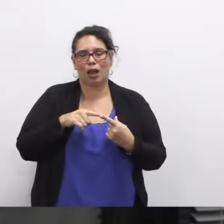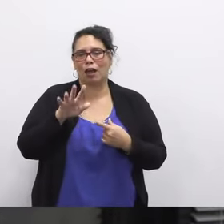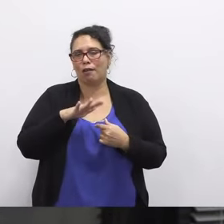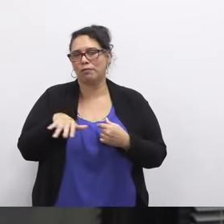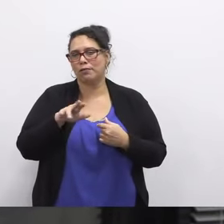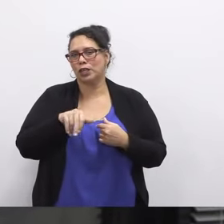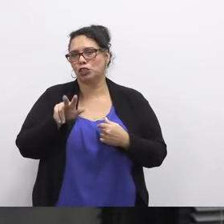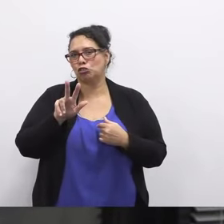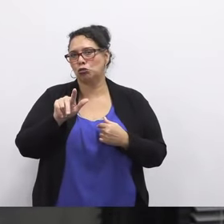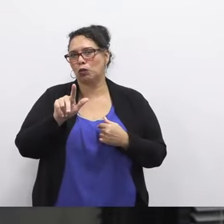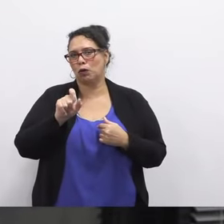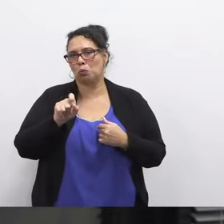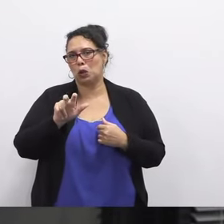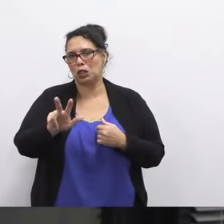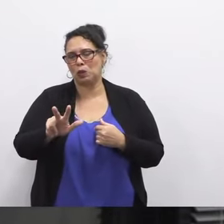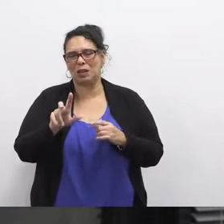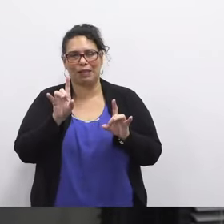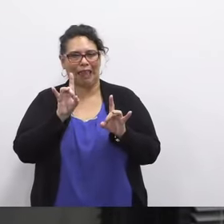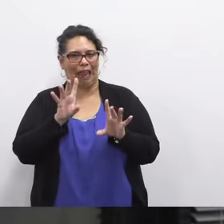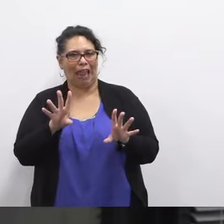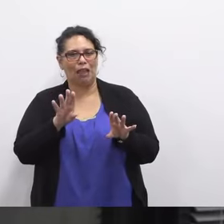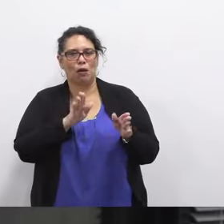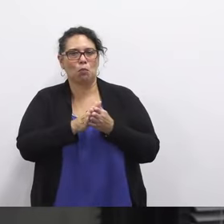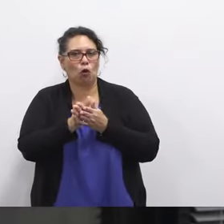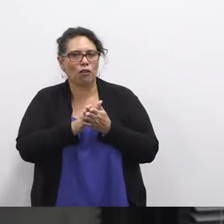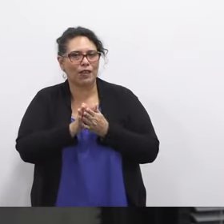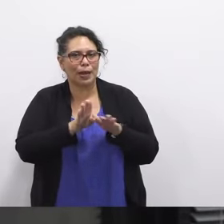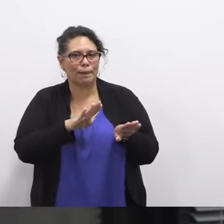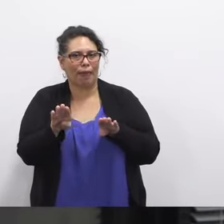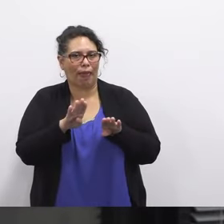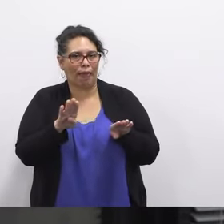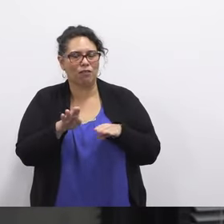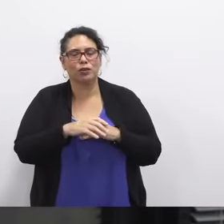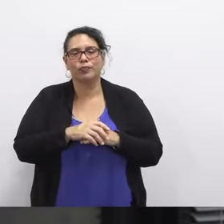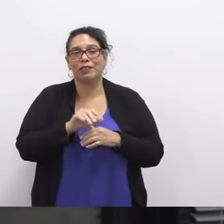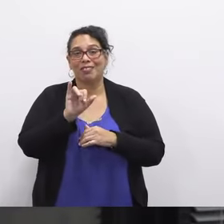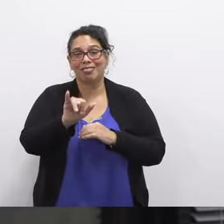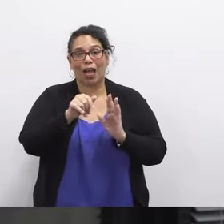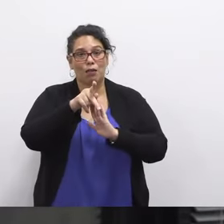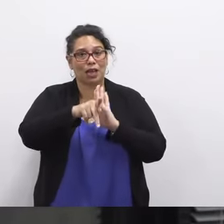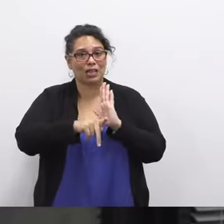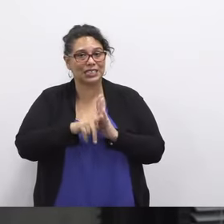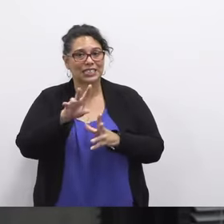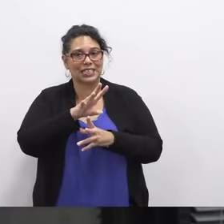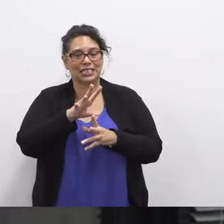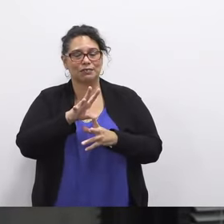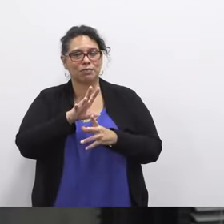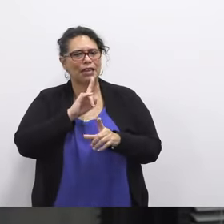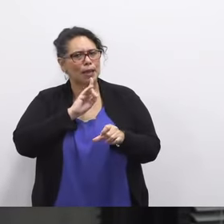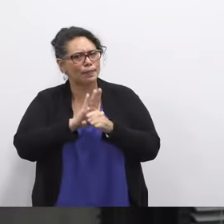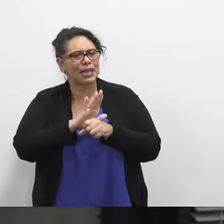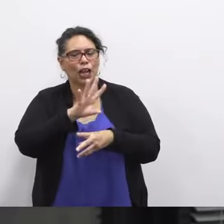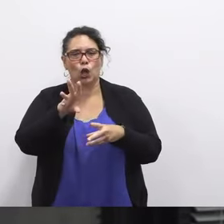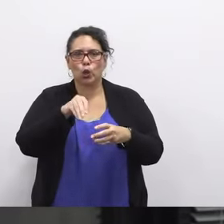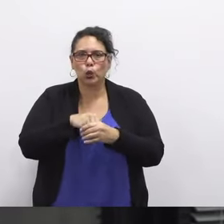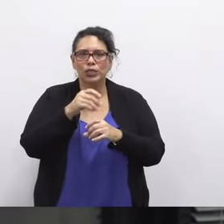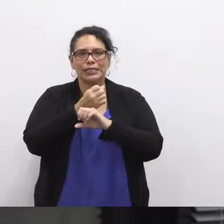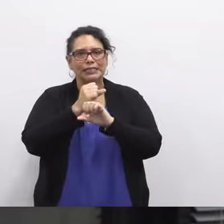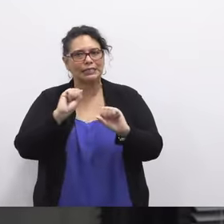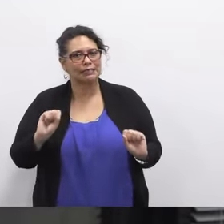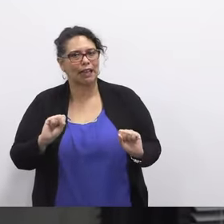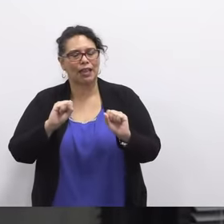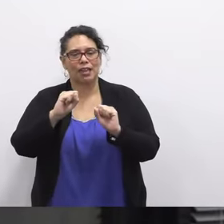the hate-motivated behavior. And this is a policy that's committed to inclusion, safe